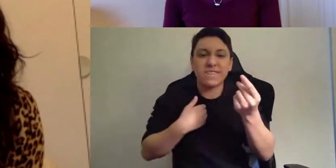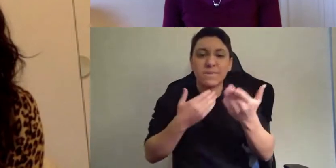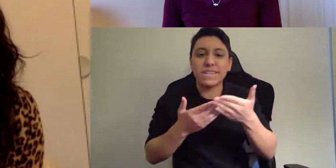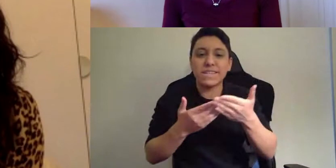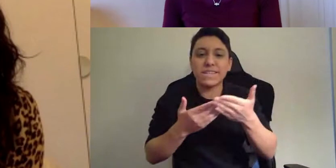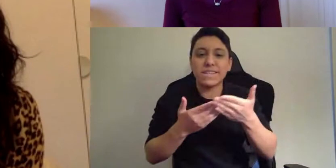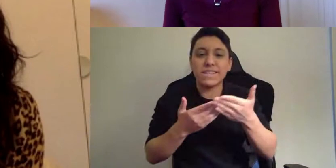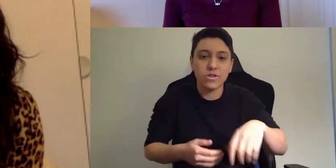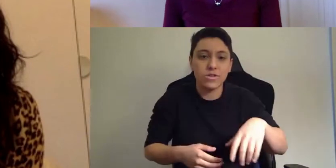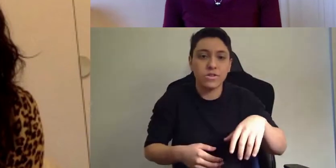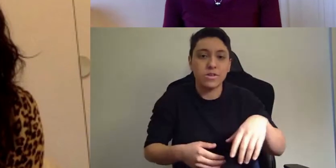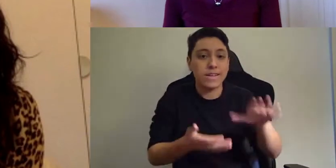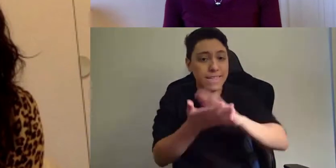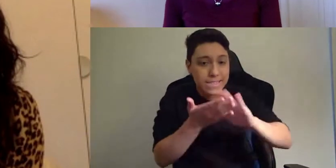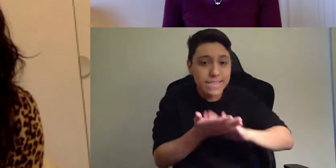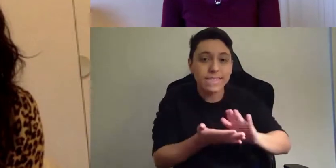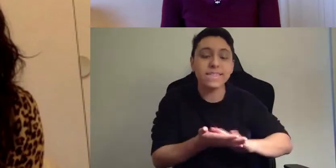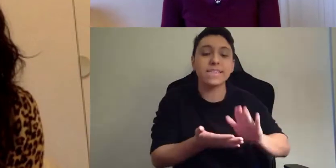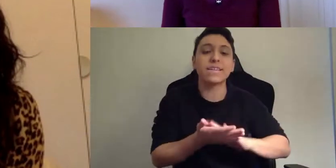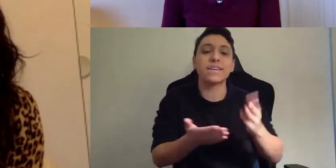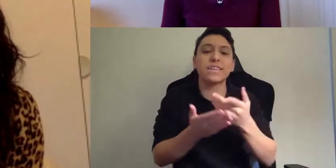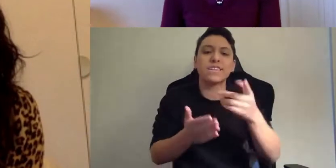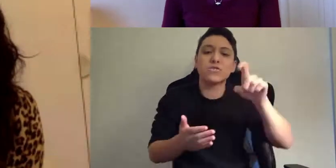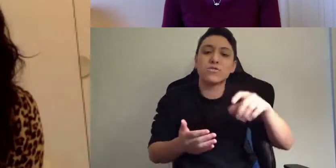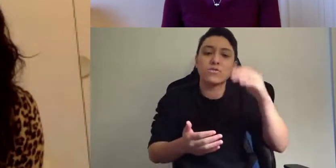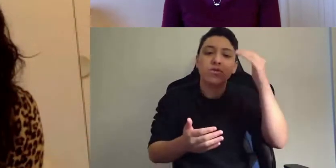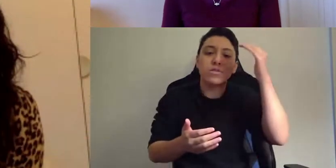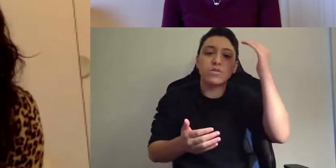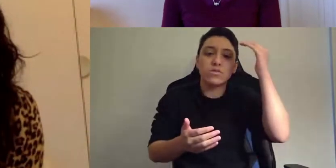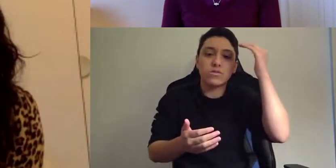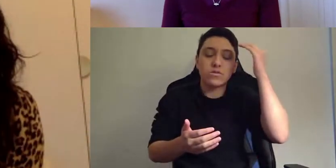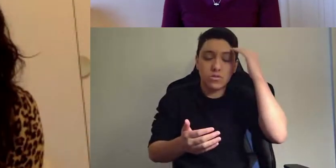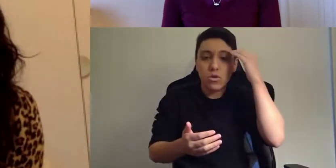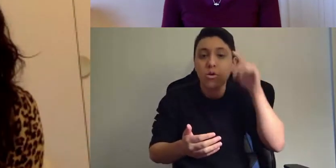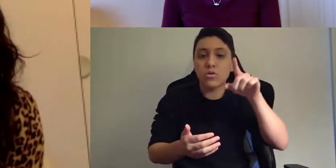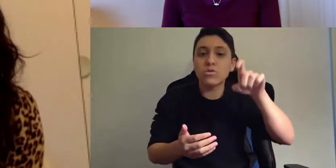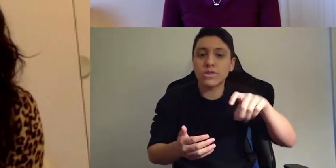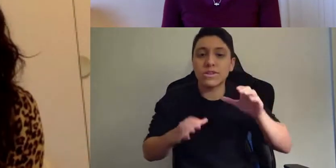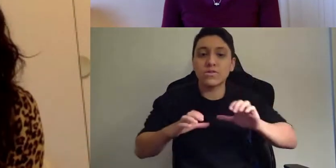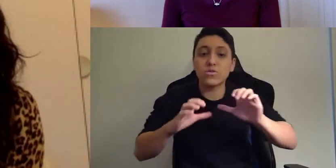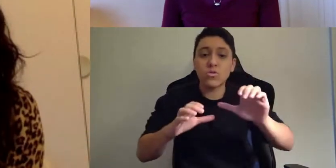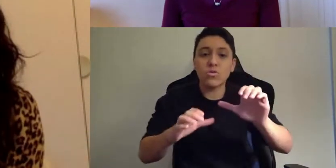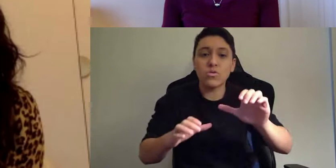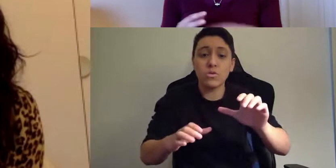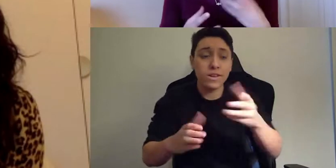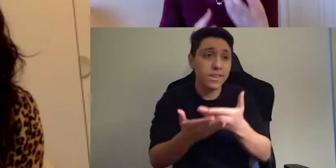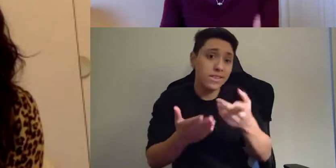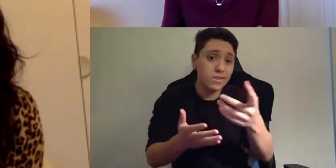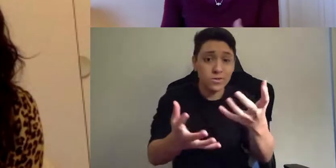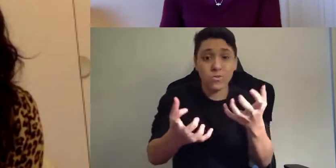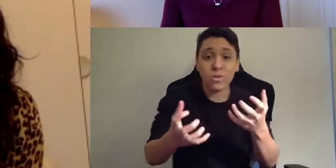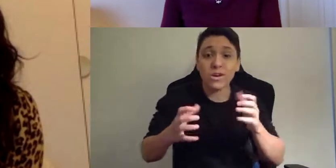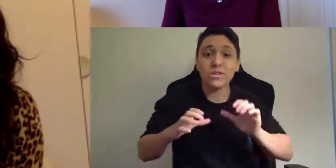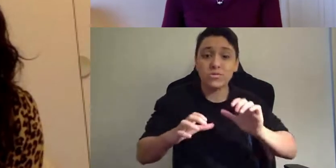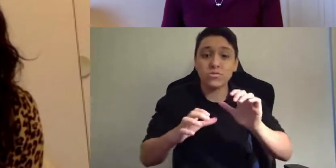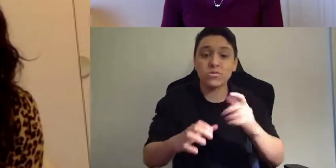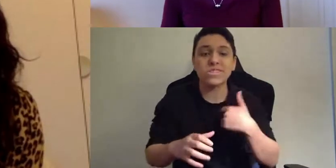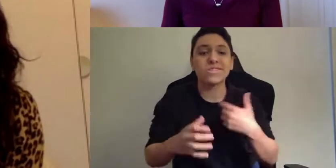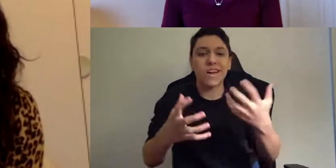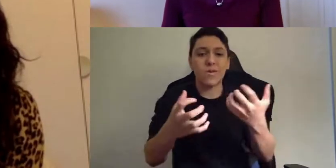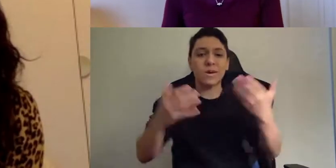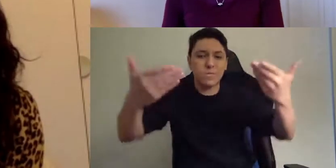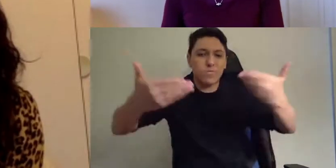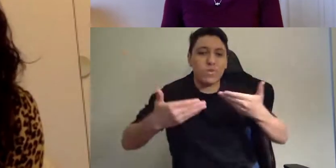chores, things that you know you have to do, things that you want to do. So I think that I would like to bring that into the room because I think